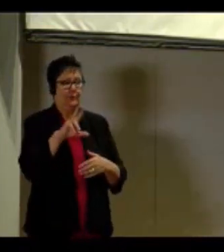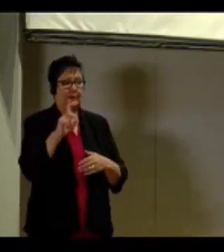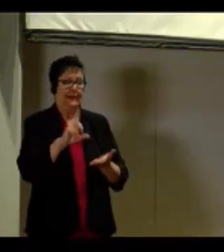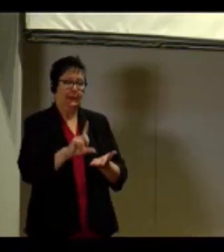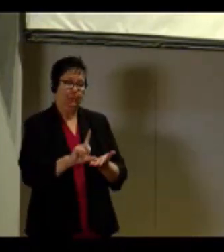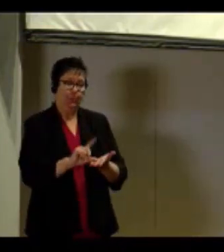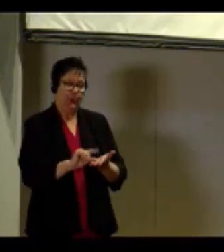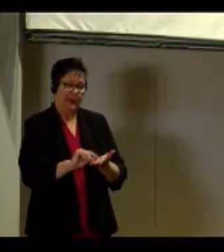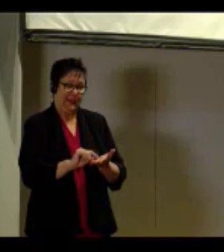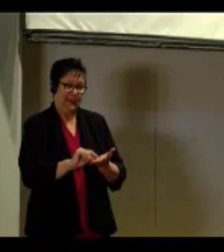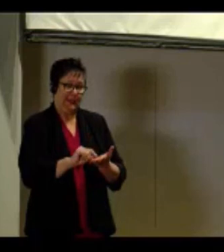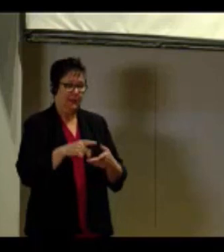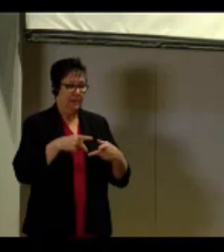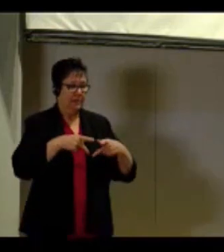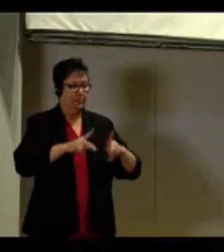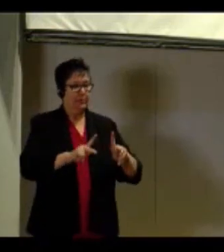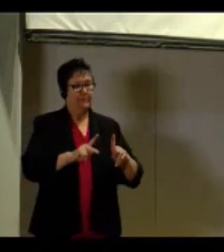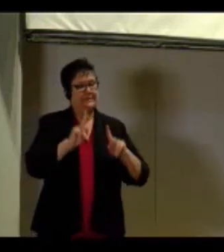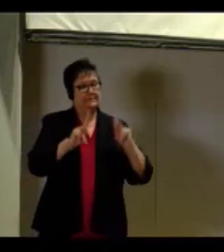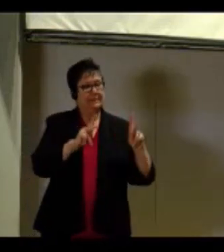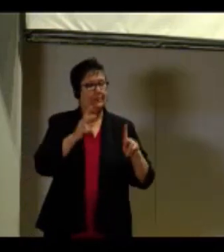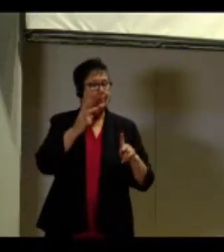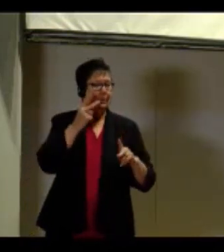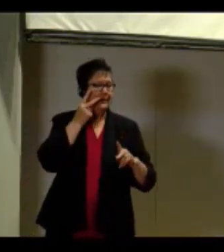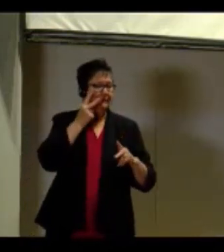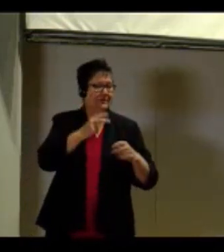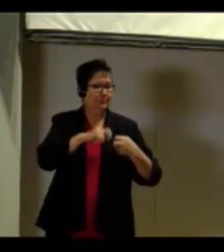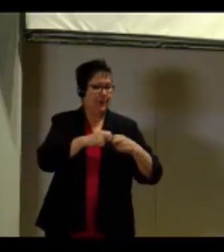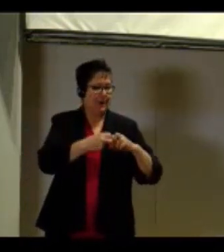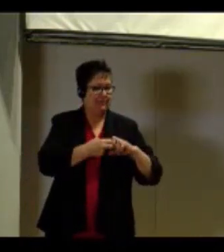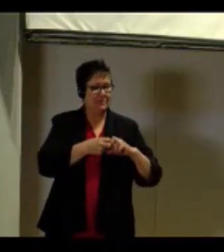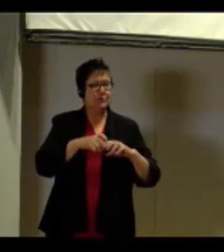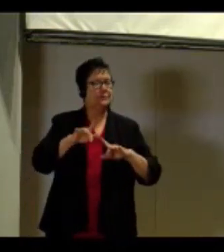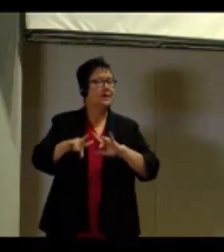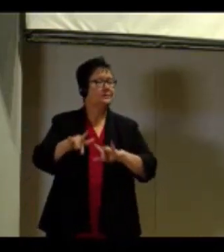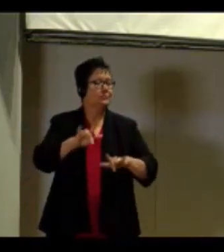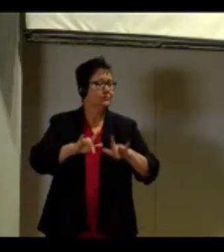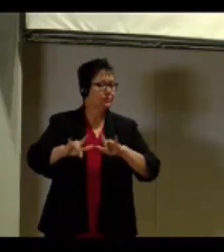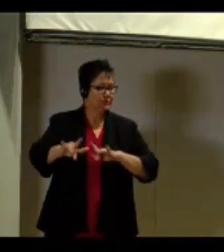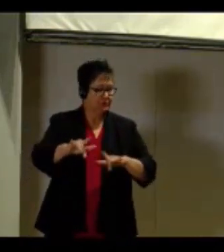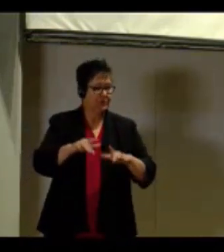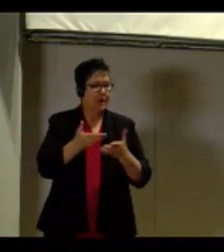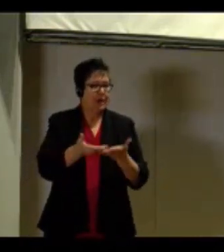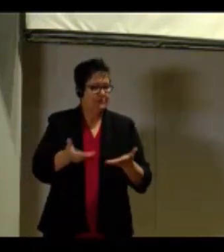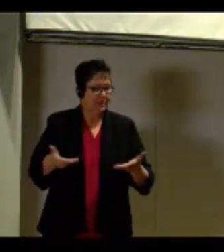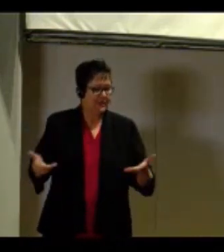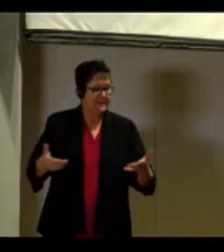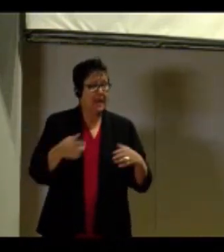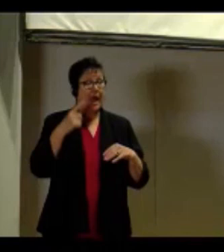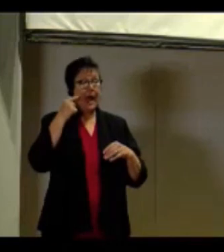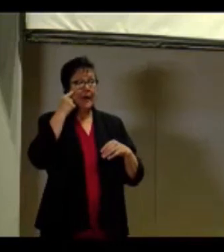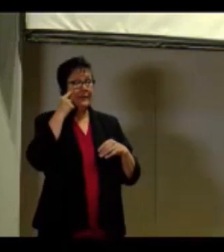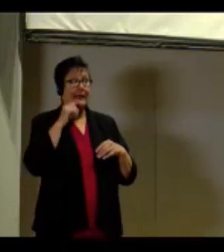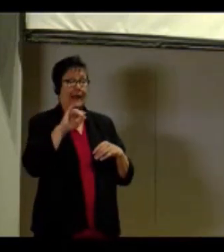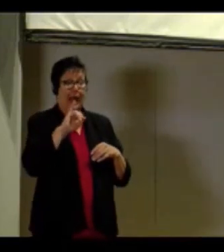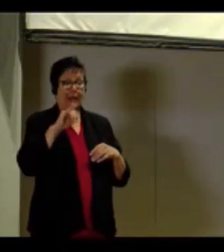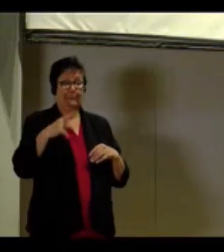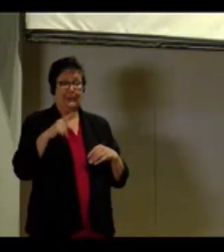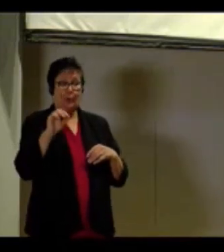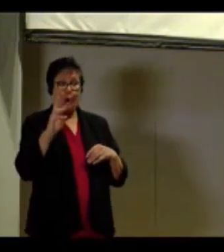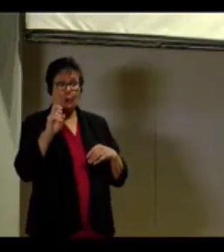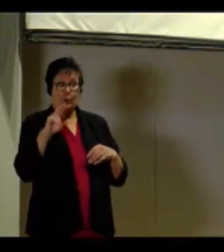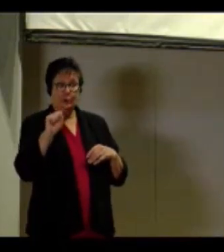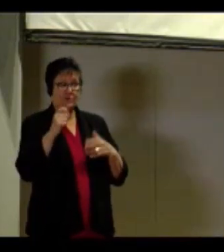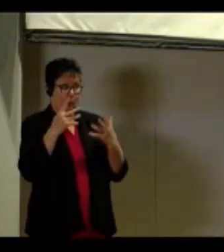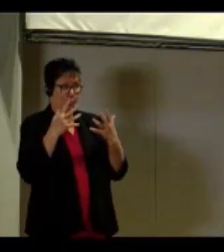printing that enables the visually impaired to actually touch objects. I think if intellectual property owners want to be relevant, they're